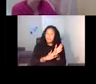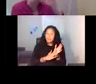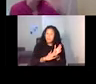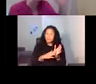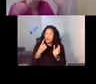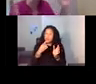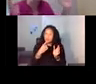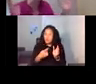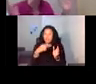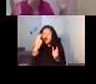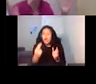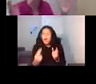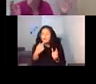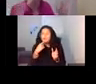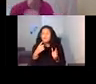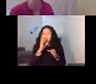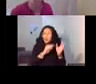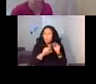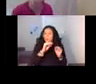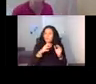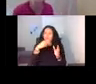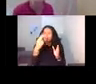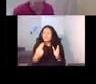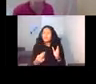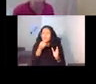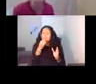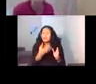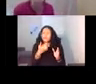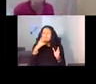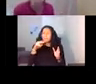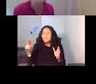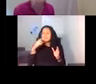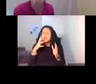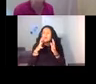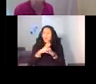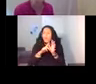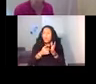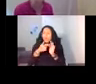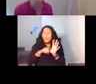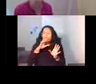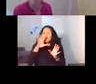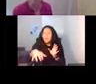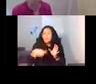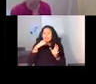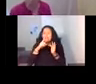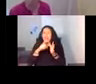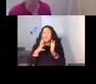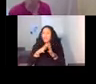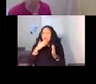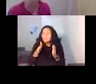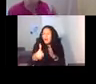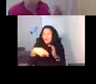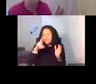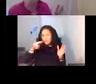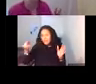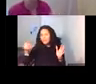she drew that beautiful painting that you saw of Worley Place and Ellen Wilmot's garden. And she also wrote